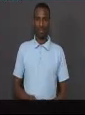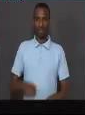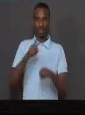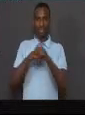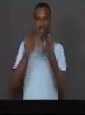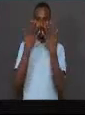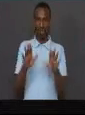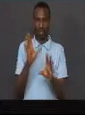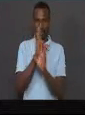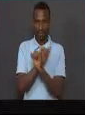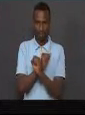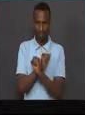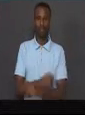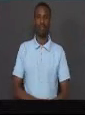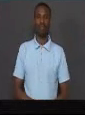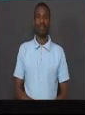Time's up.